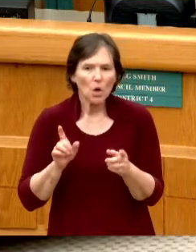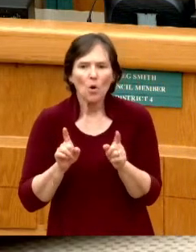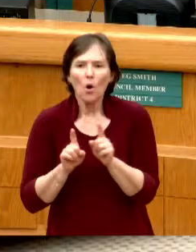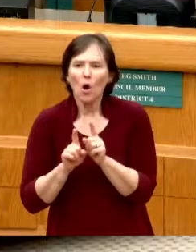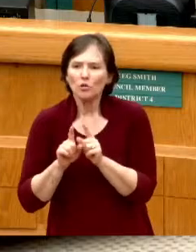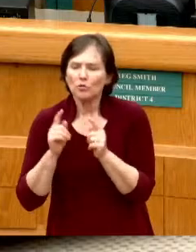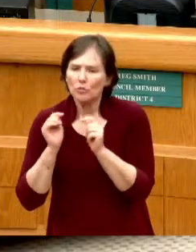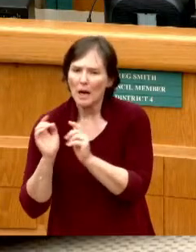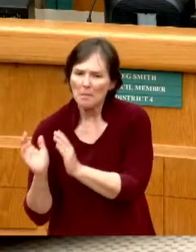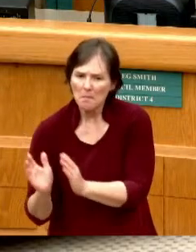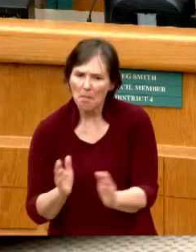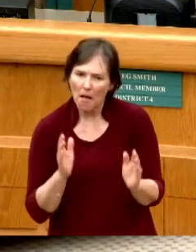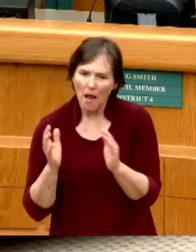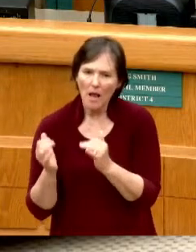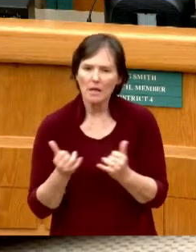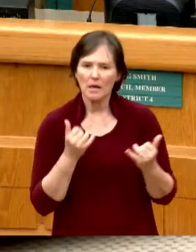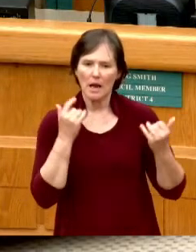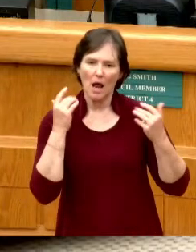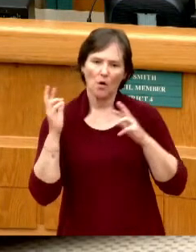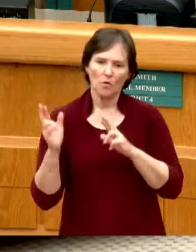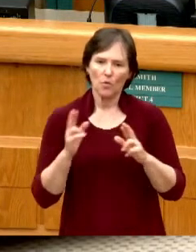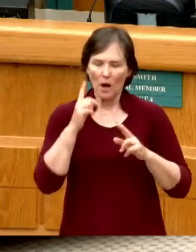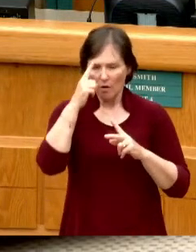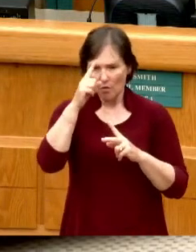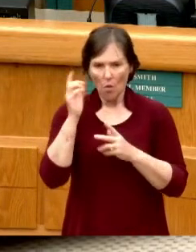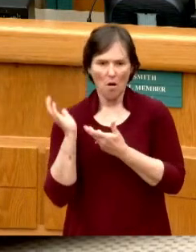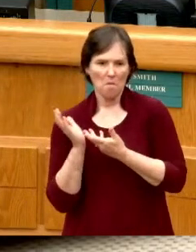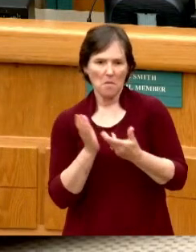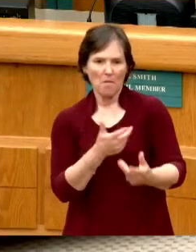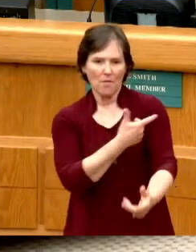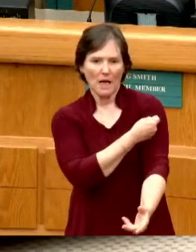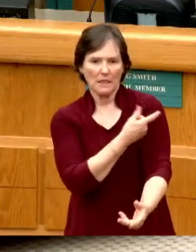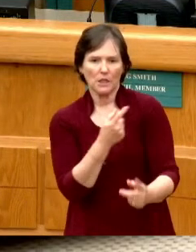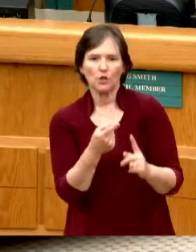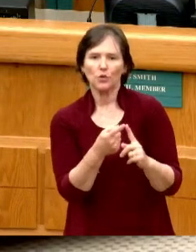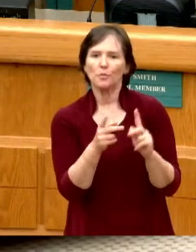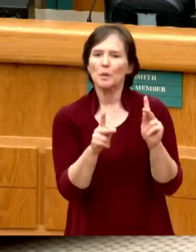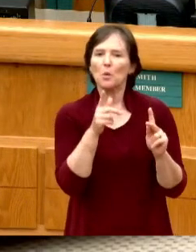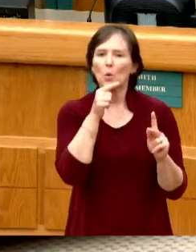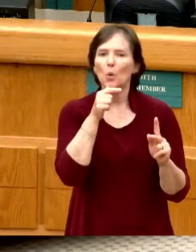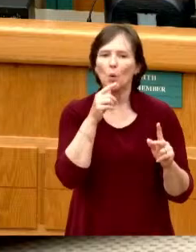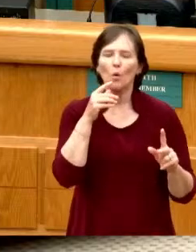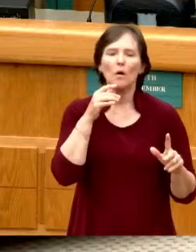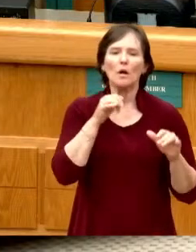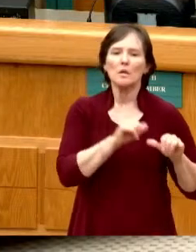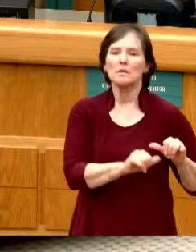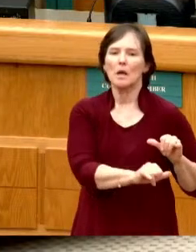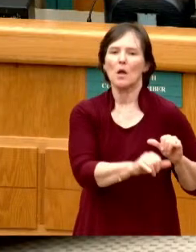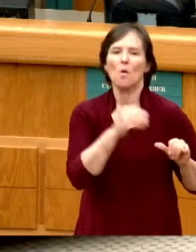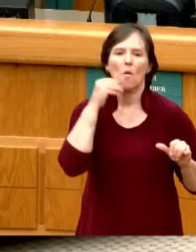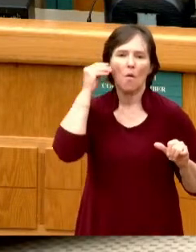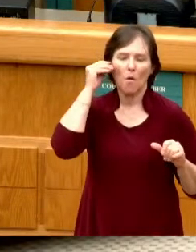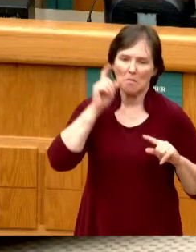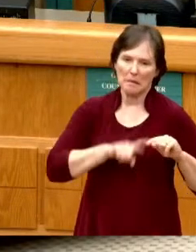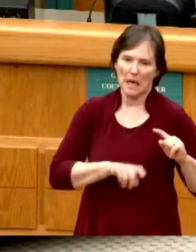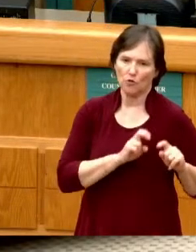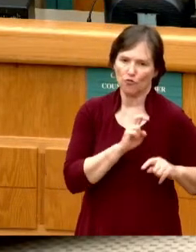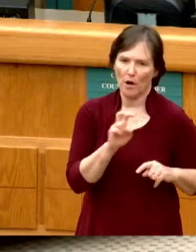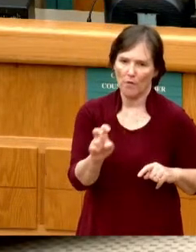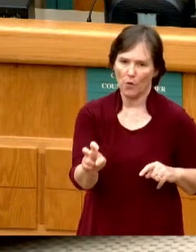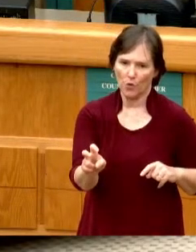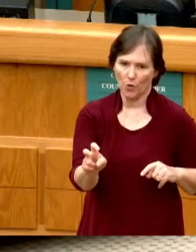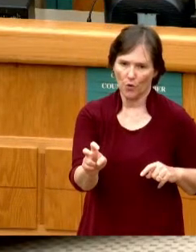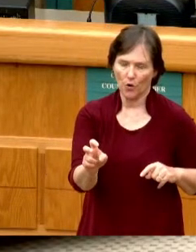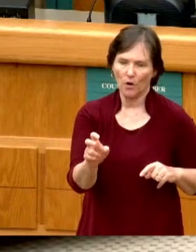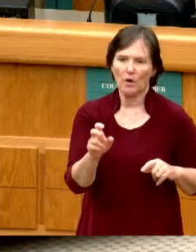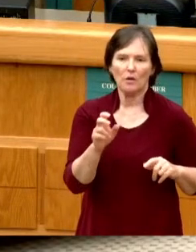homebound. We're working closely with the Corpus Christi Fire Department on a plan to reach populations that cannot physically